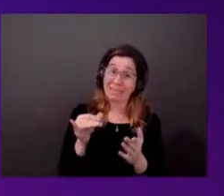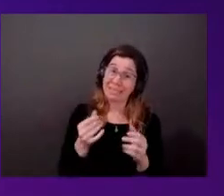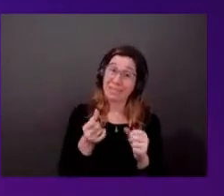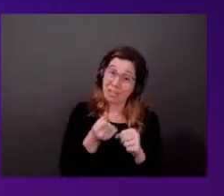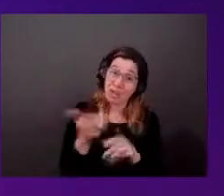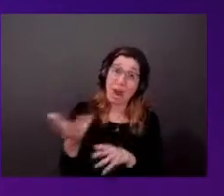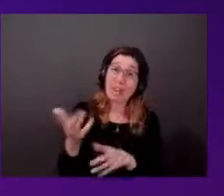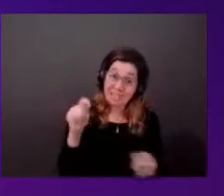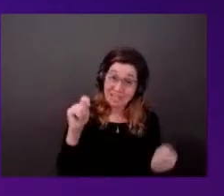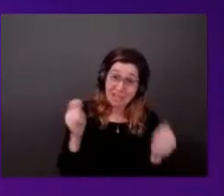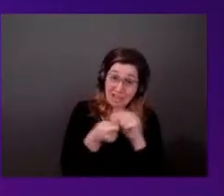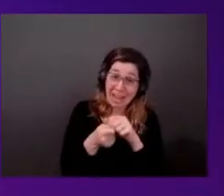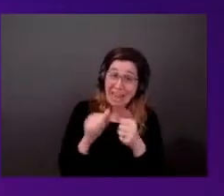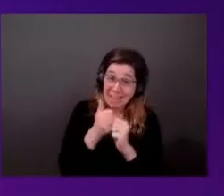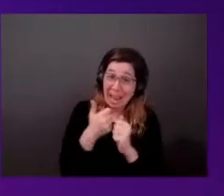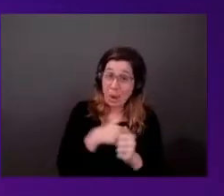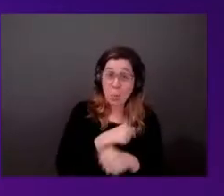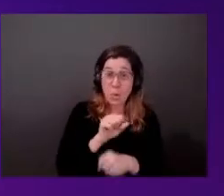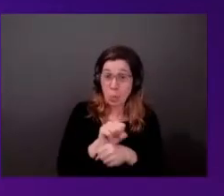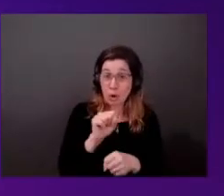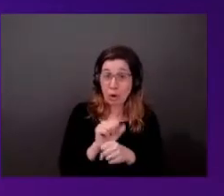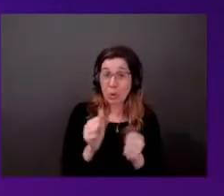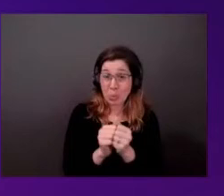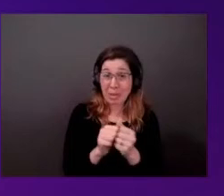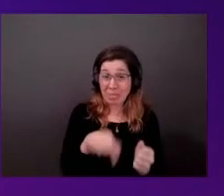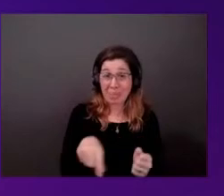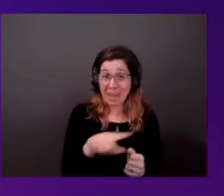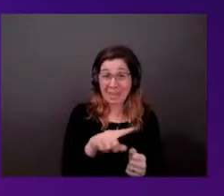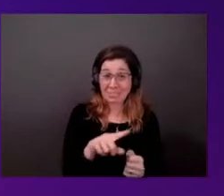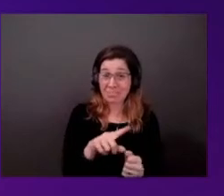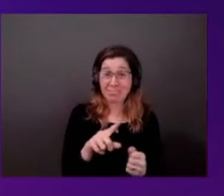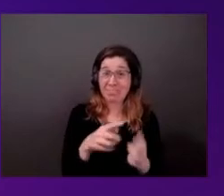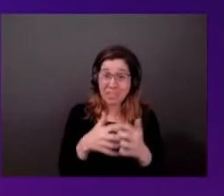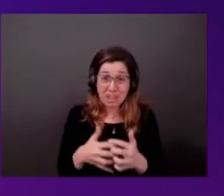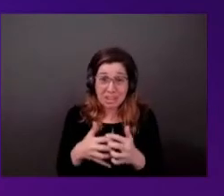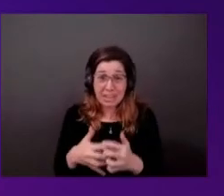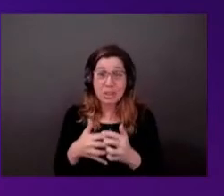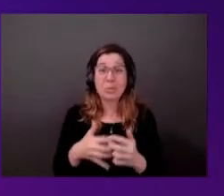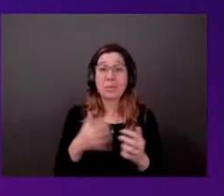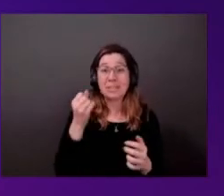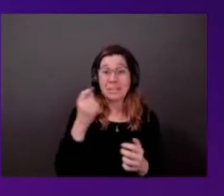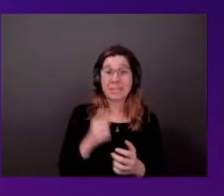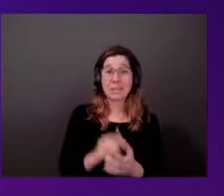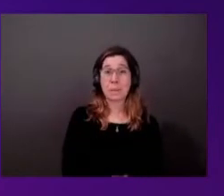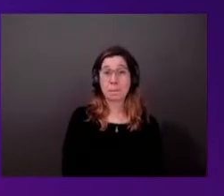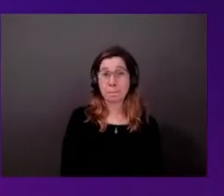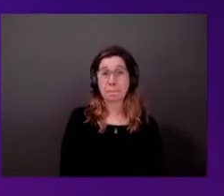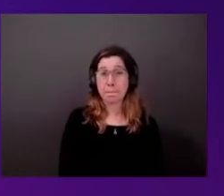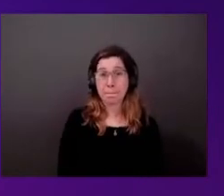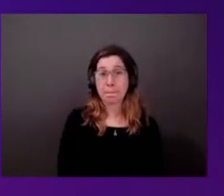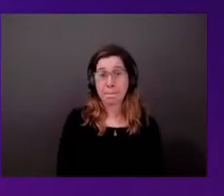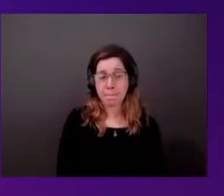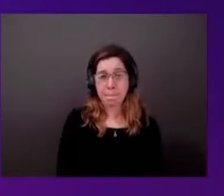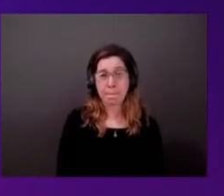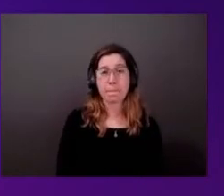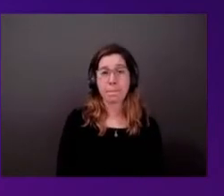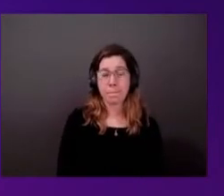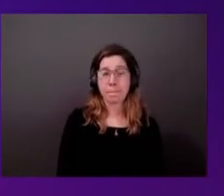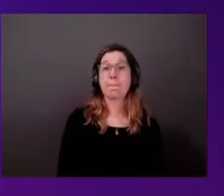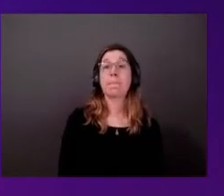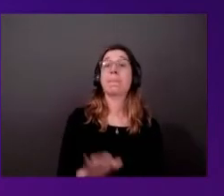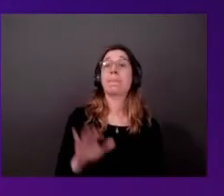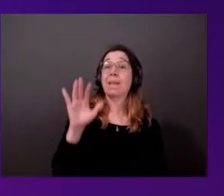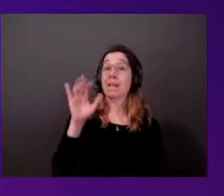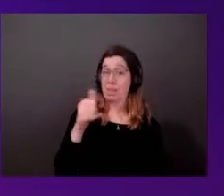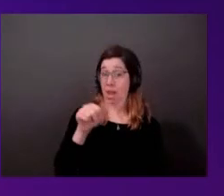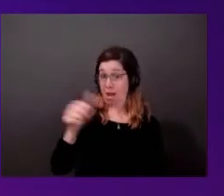historically. And we're really interested in applying the same concept to many of the other analog activities that we